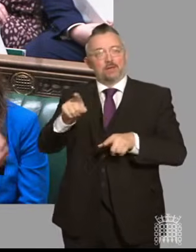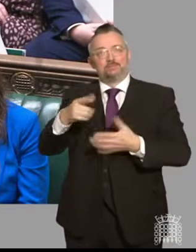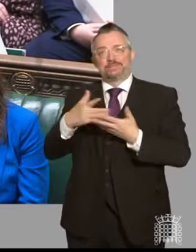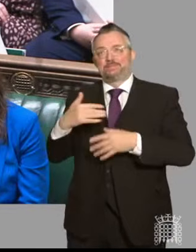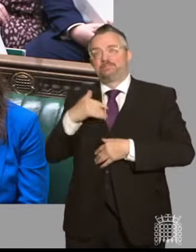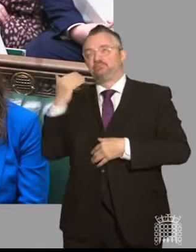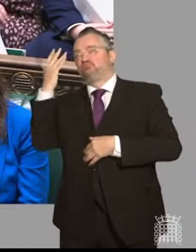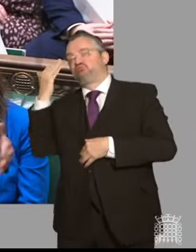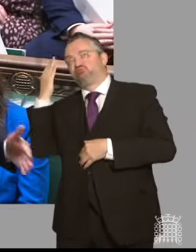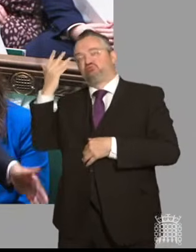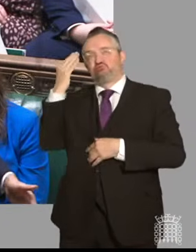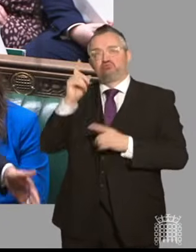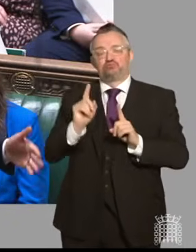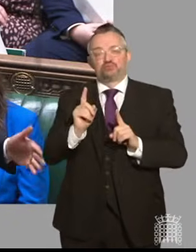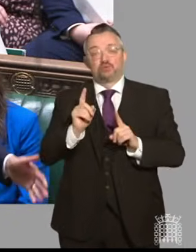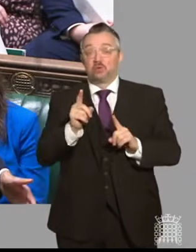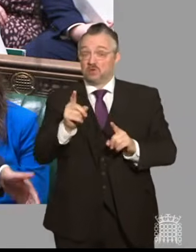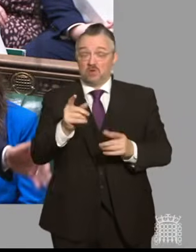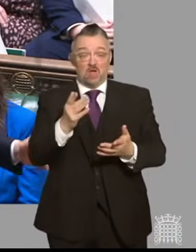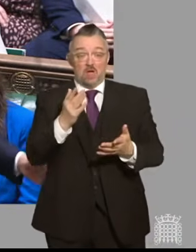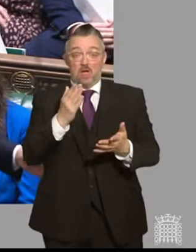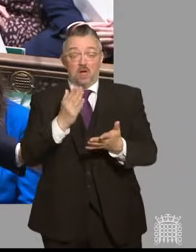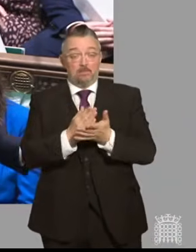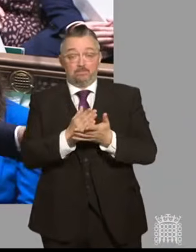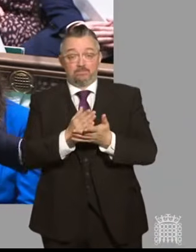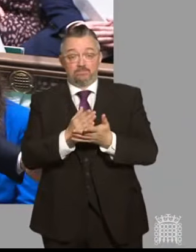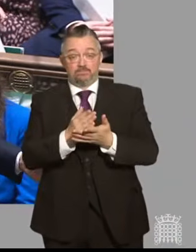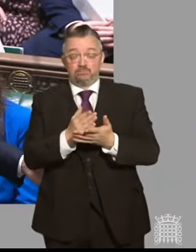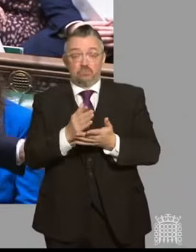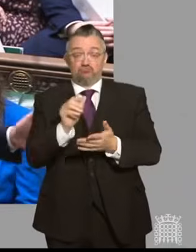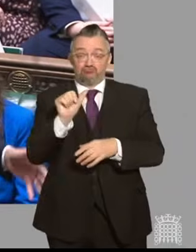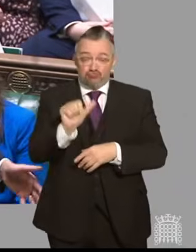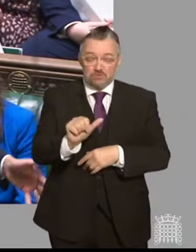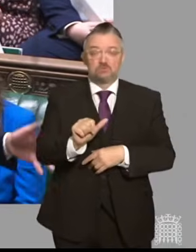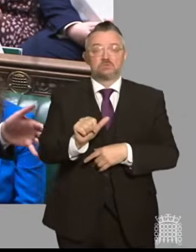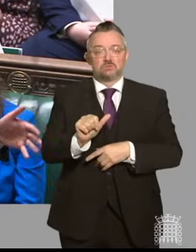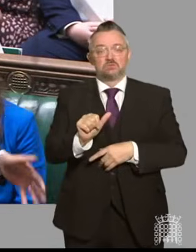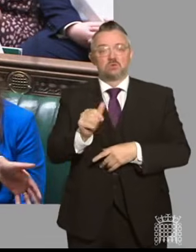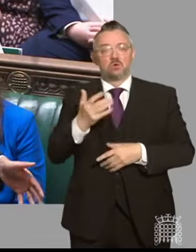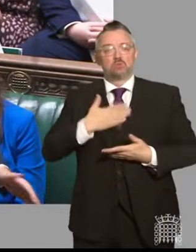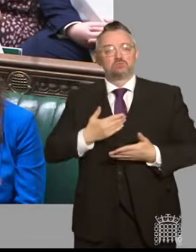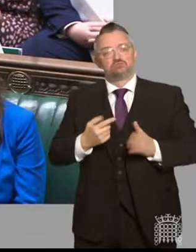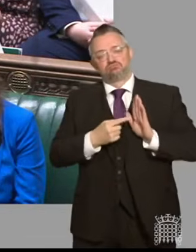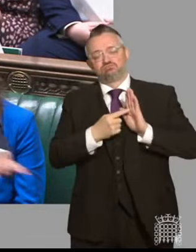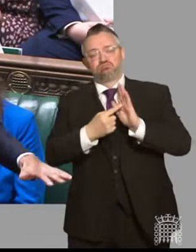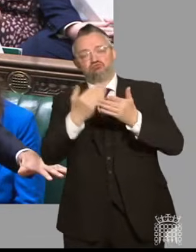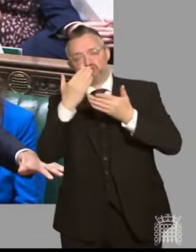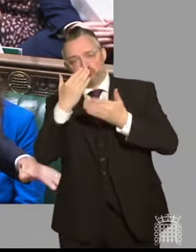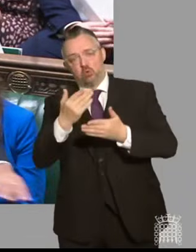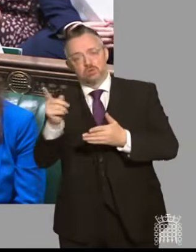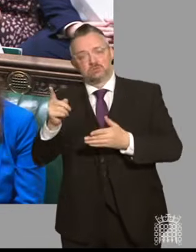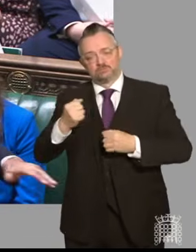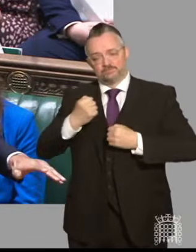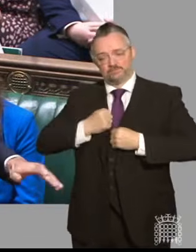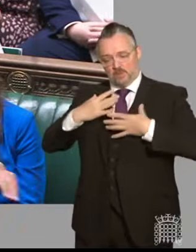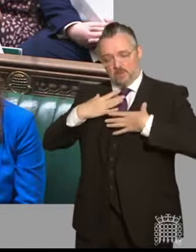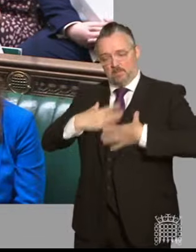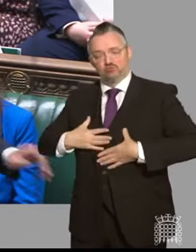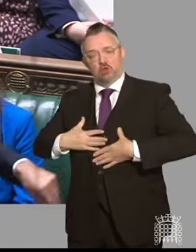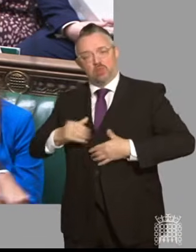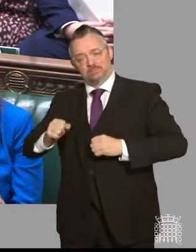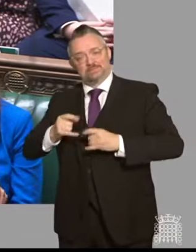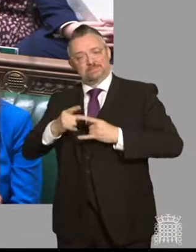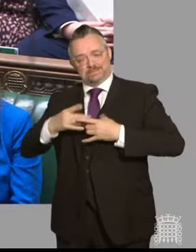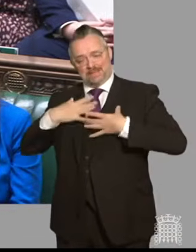reasonable, alongside that, to highlight the importance of biological sex when it comes to those questions. Nobody should be stigmatised